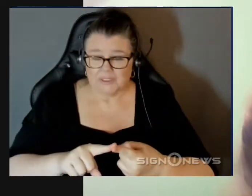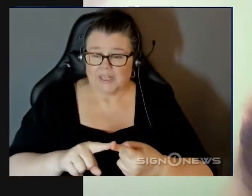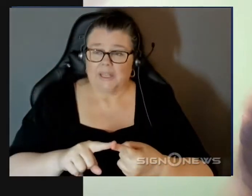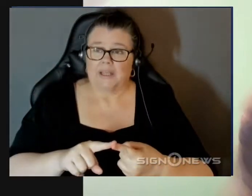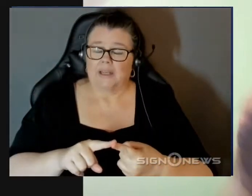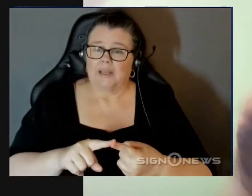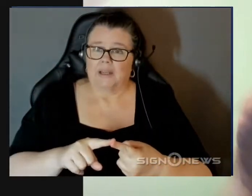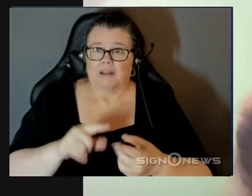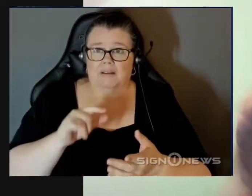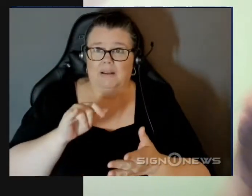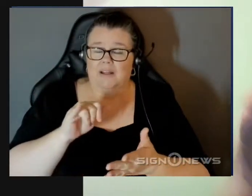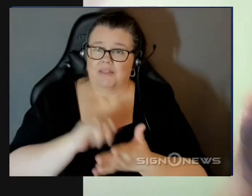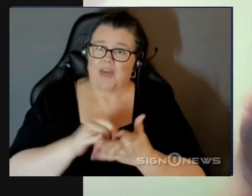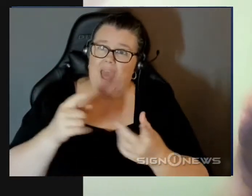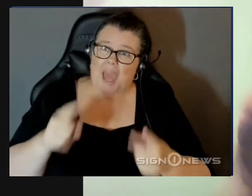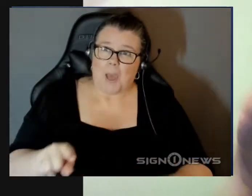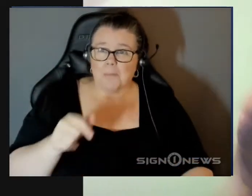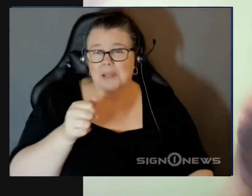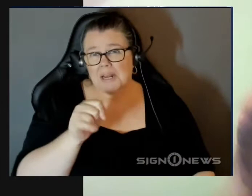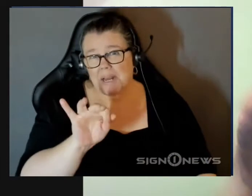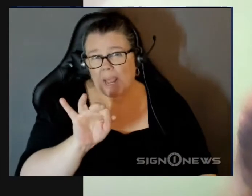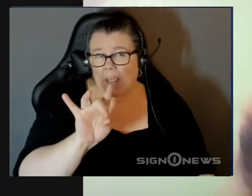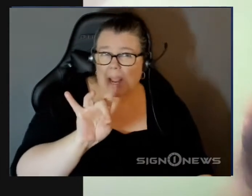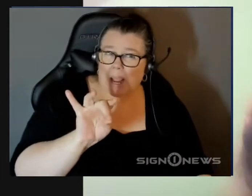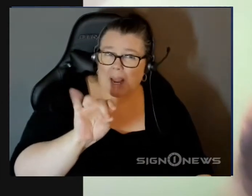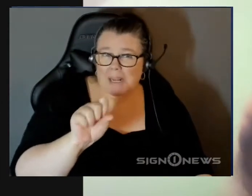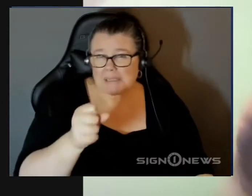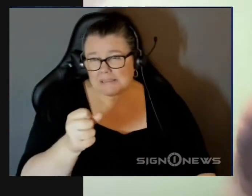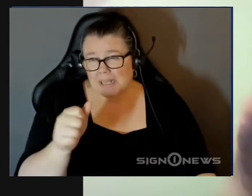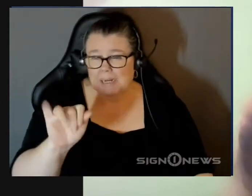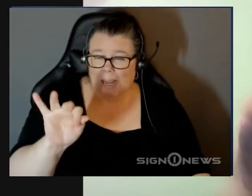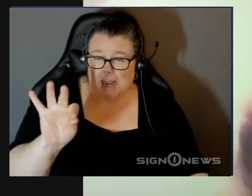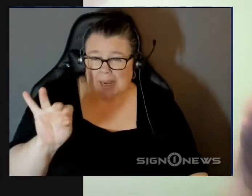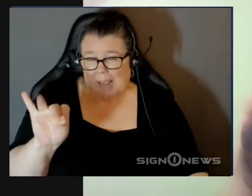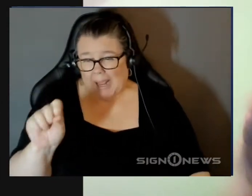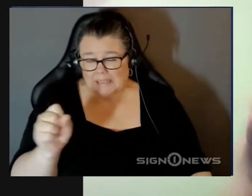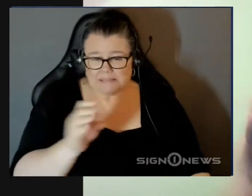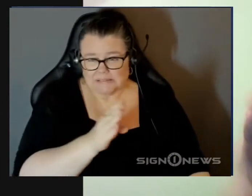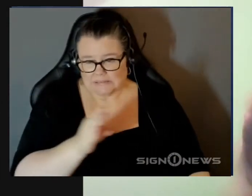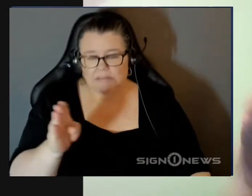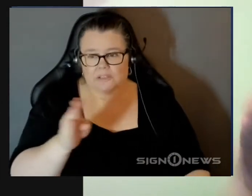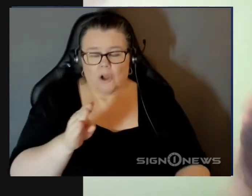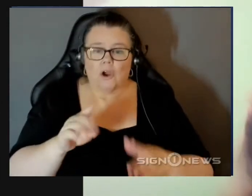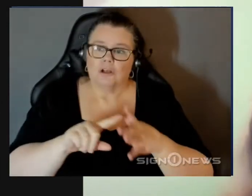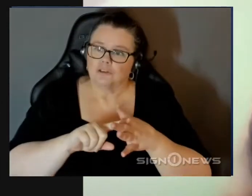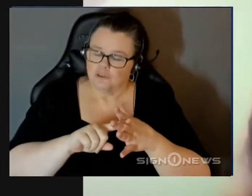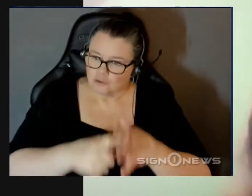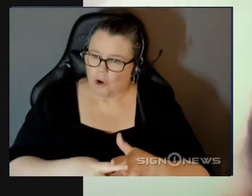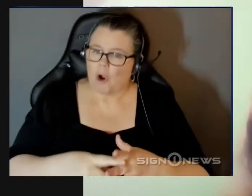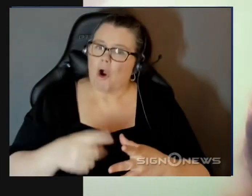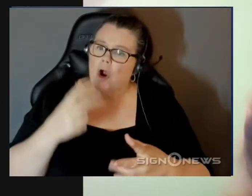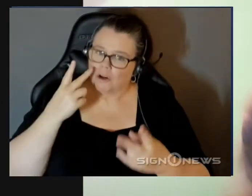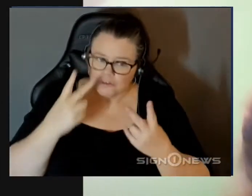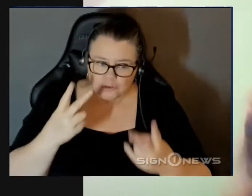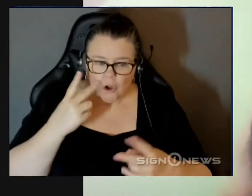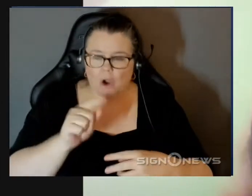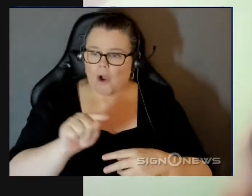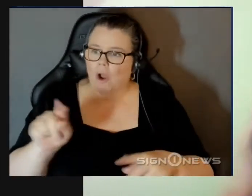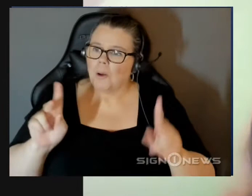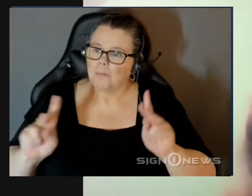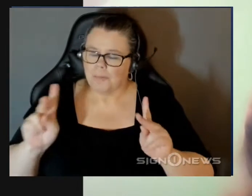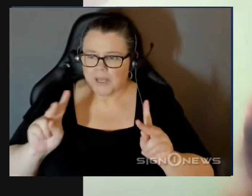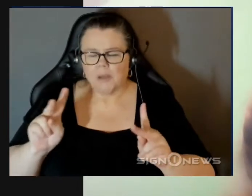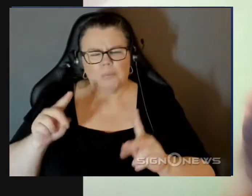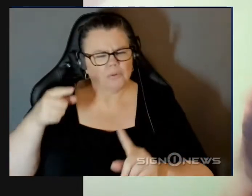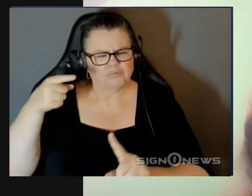in the late 1980s and early 1990s. So that's not that long ago, where you actually saw people looking at due process rights. You saw states